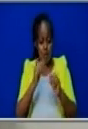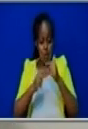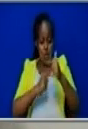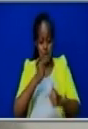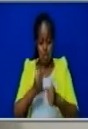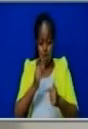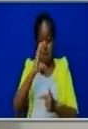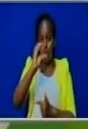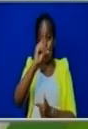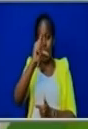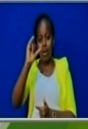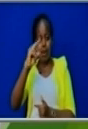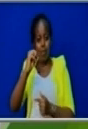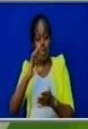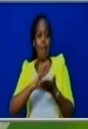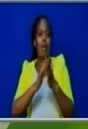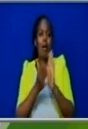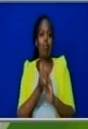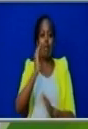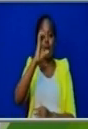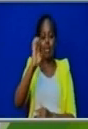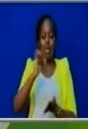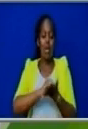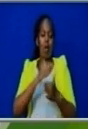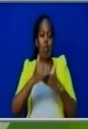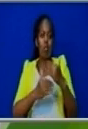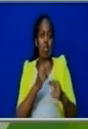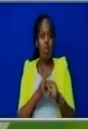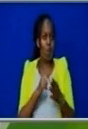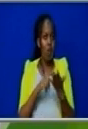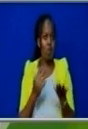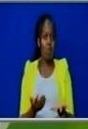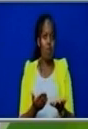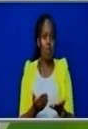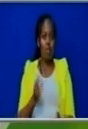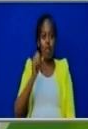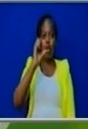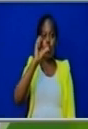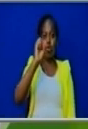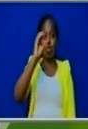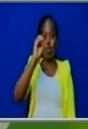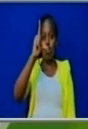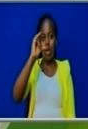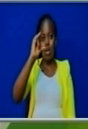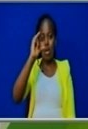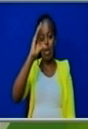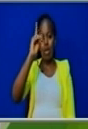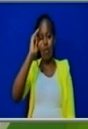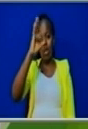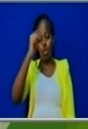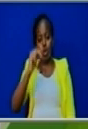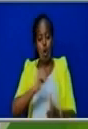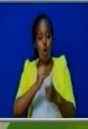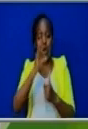liquid, it changes to ice, and that process is what you call what? Solidification. Or what?